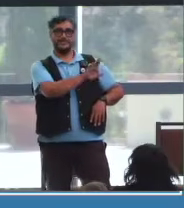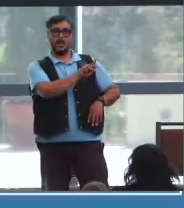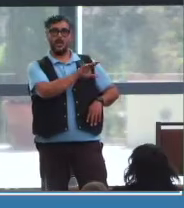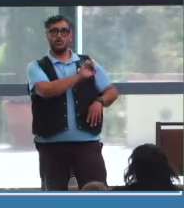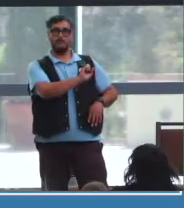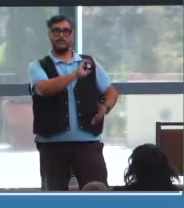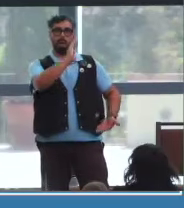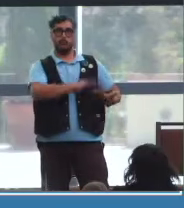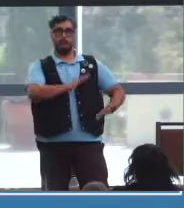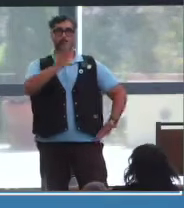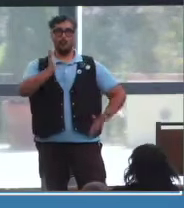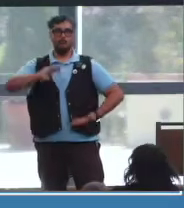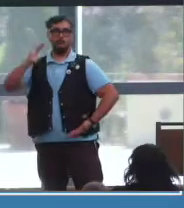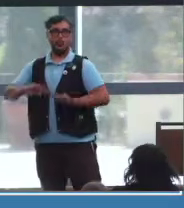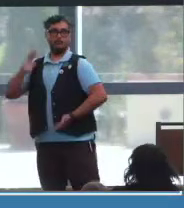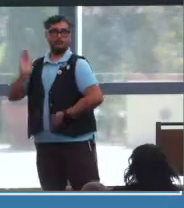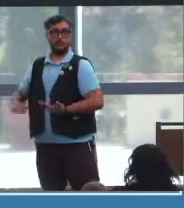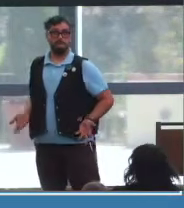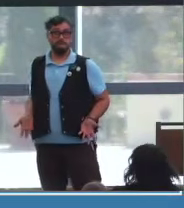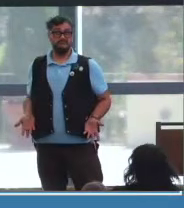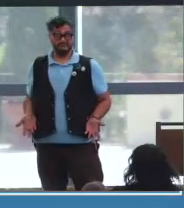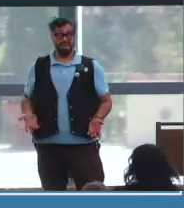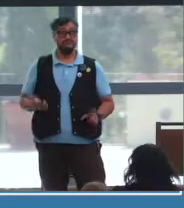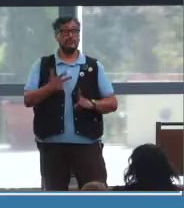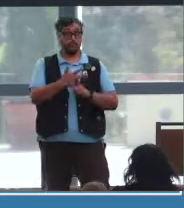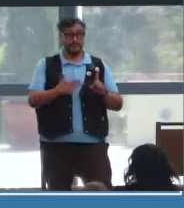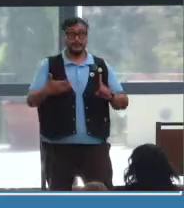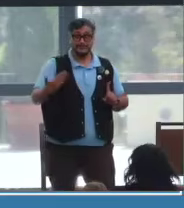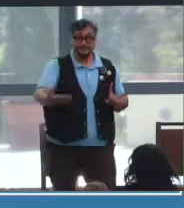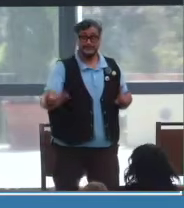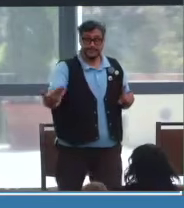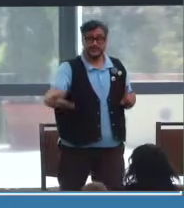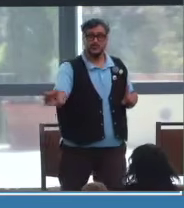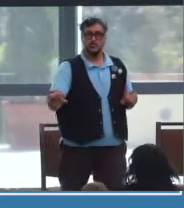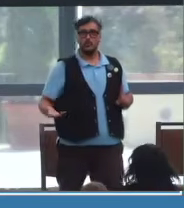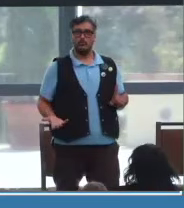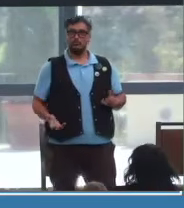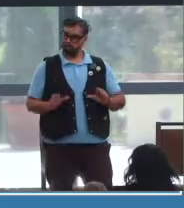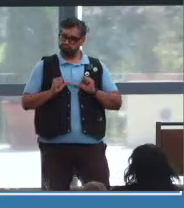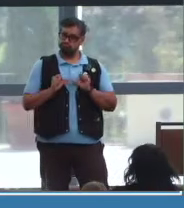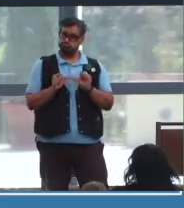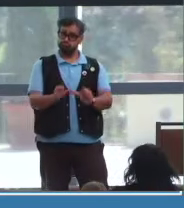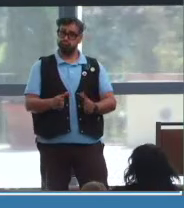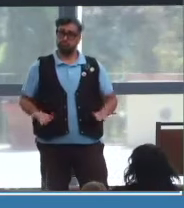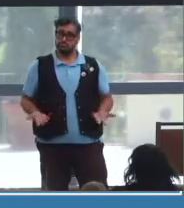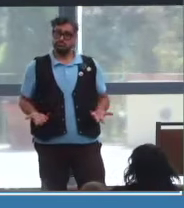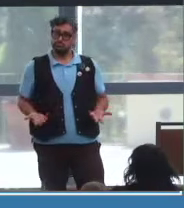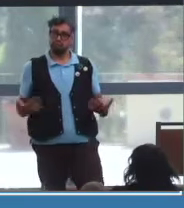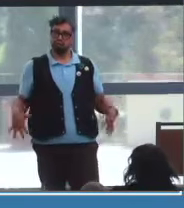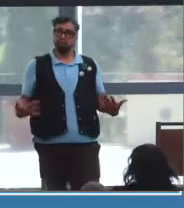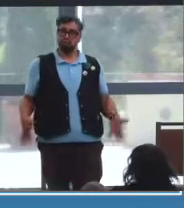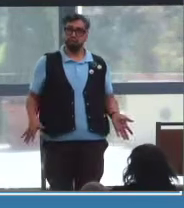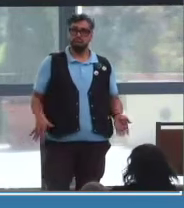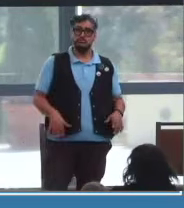even after 3 months. So they saw remarkable responses, and those responses were durable.